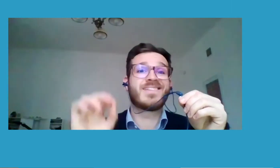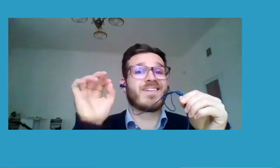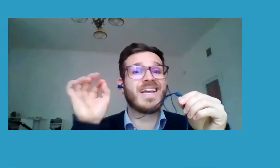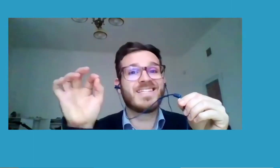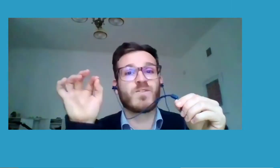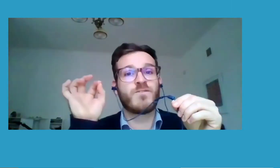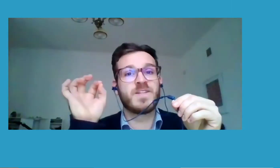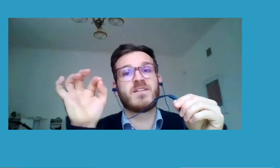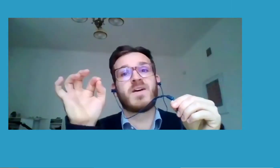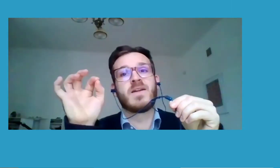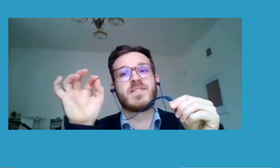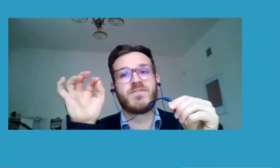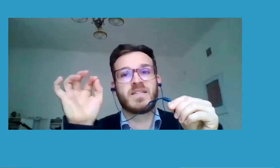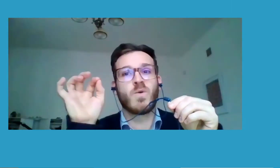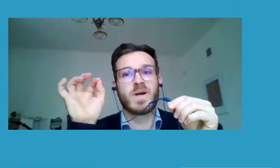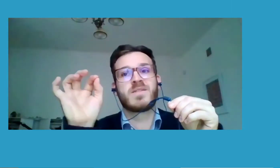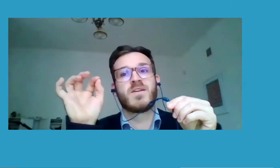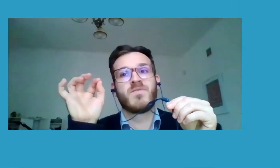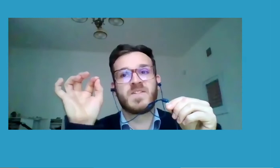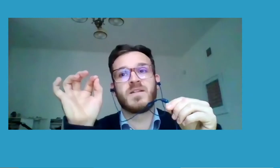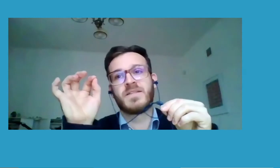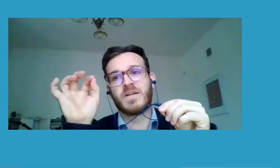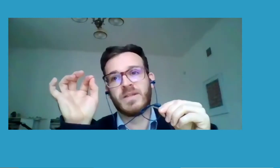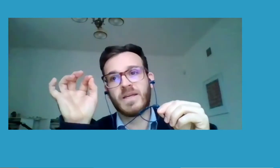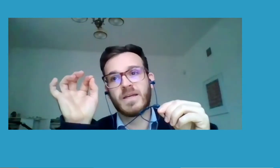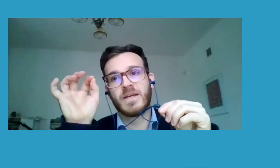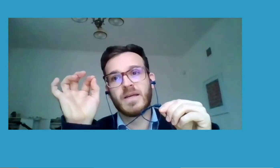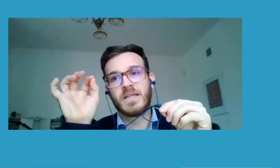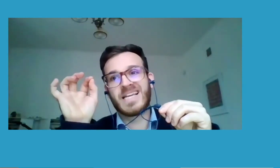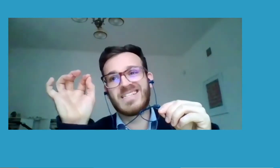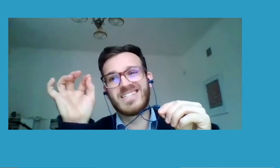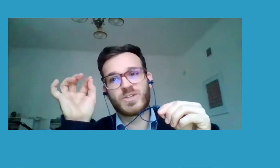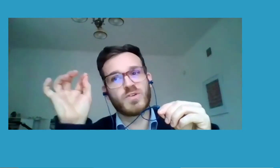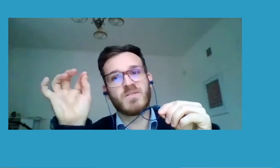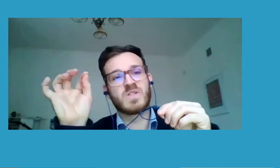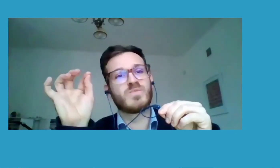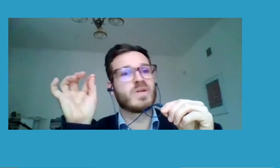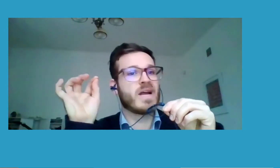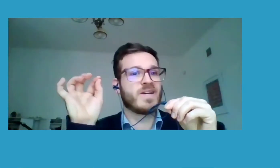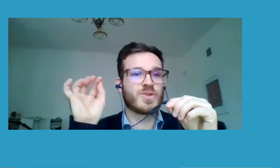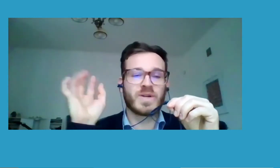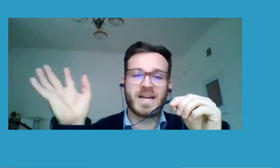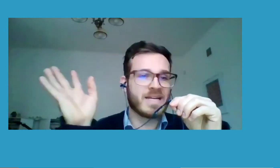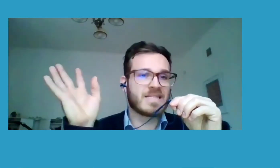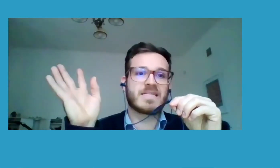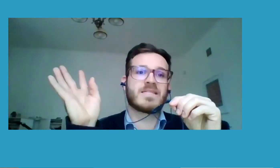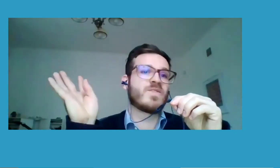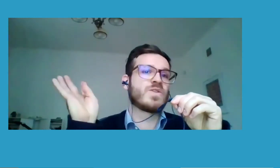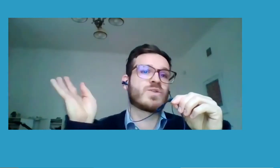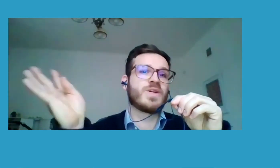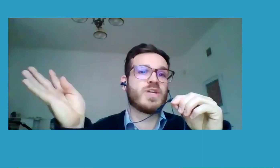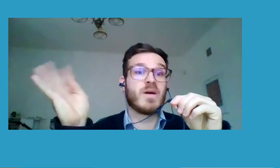Convention. These are cases of physical violence affecting one's physical integrity. The case is Nachova versus Bulgaria,